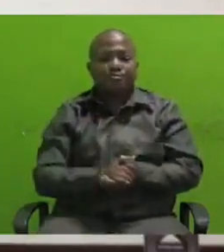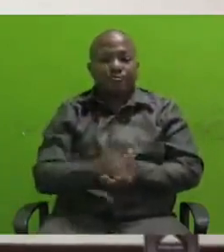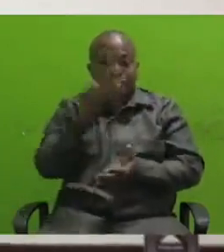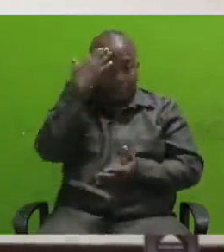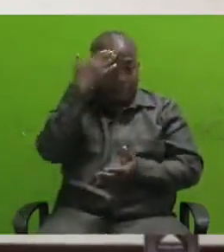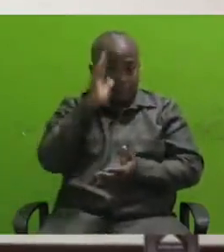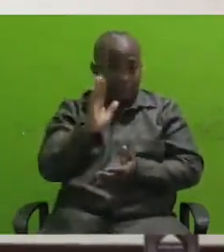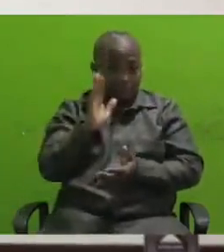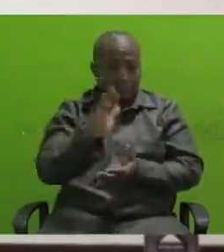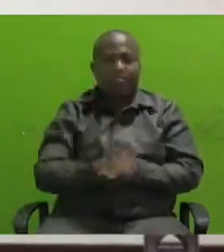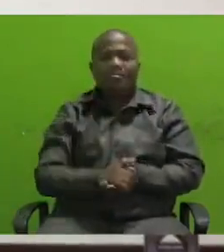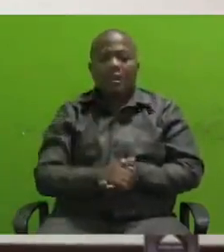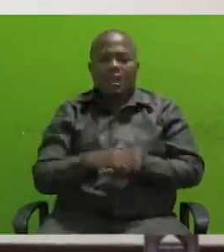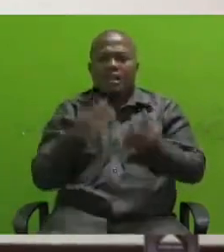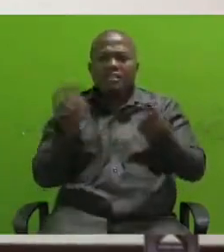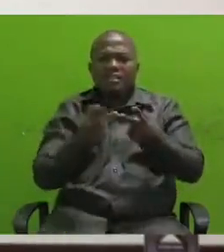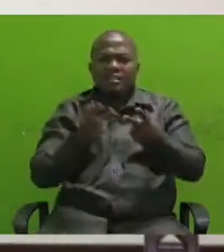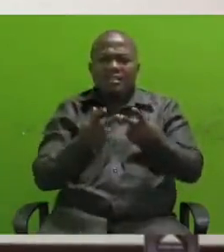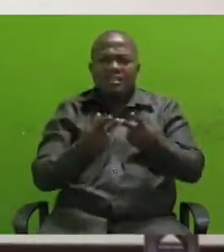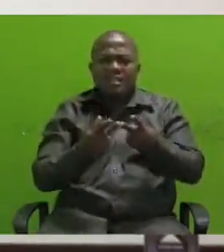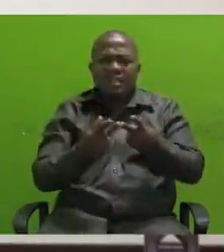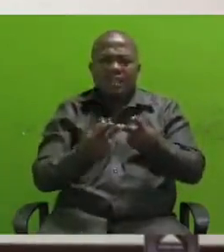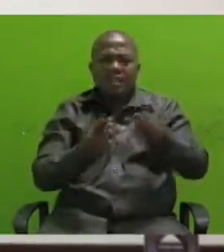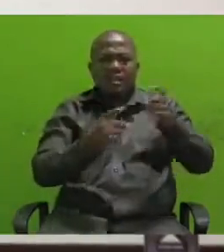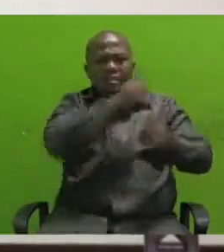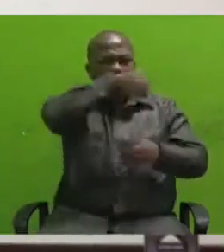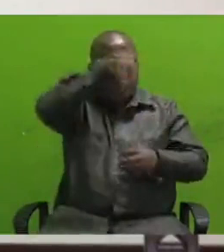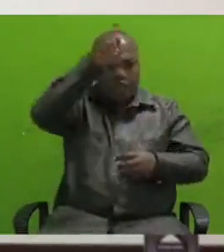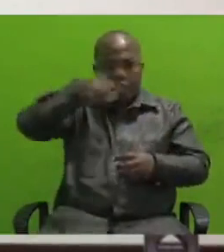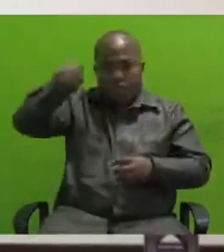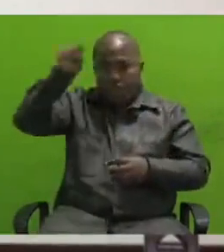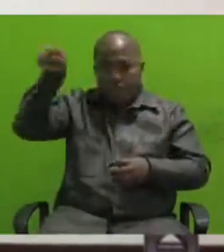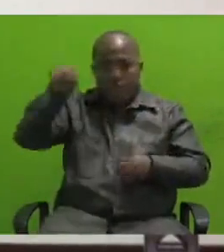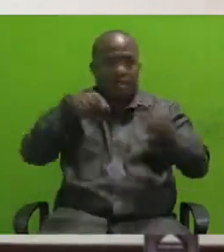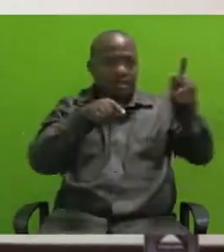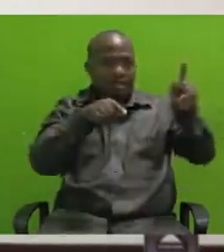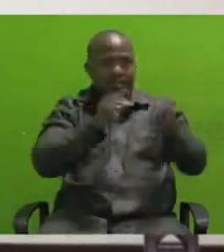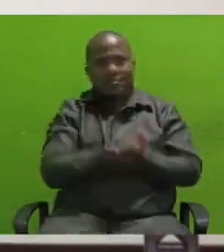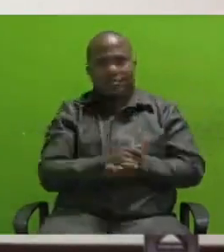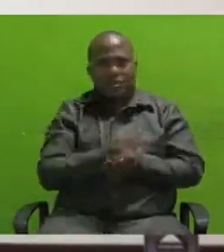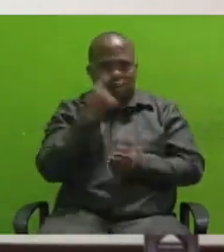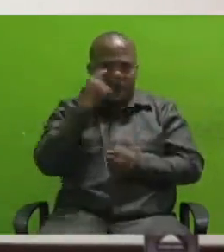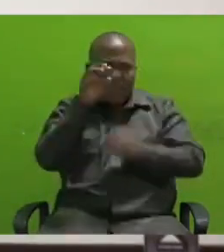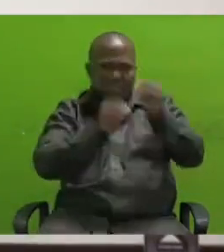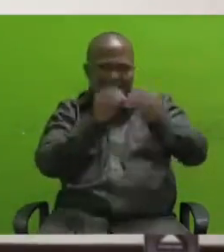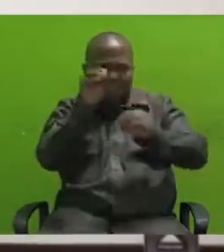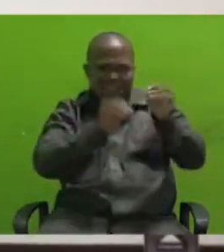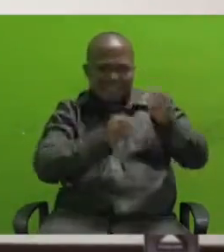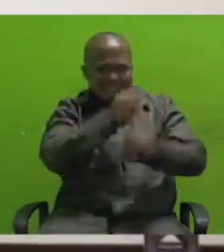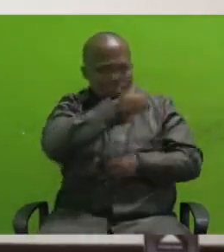probably square and the square root is the reciprocal to each other. So this and this gonna